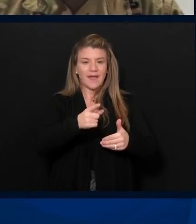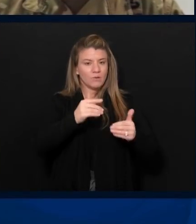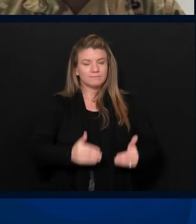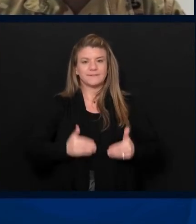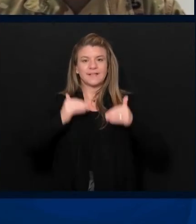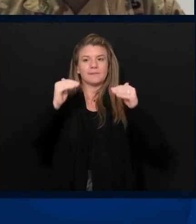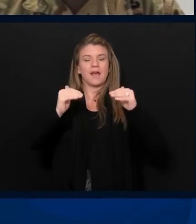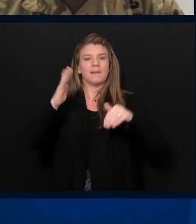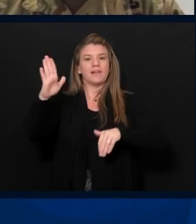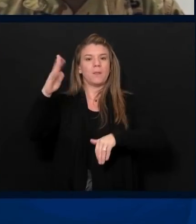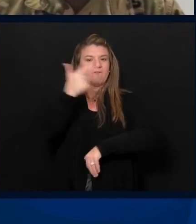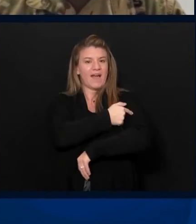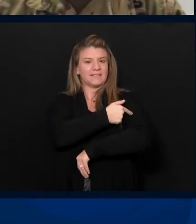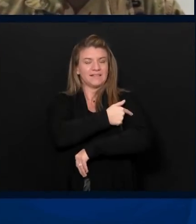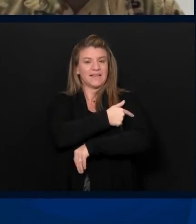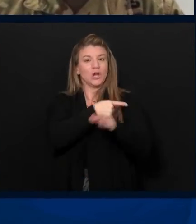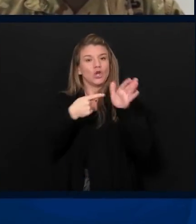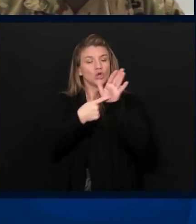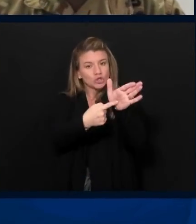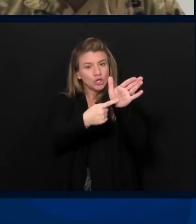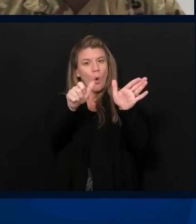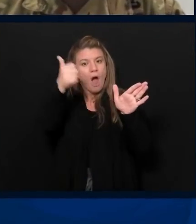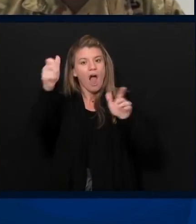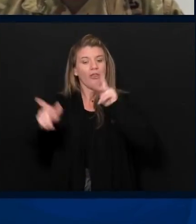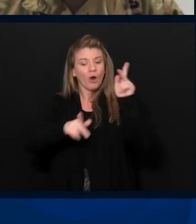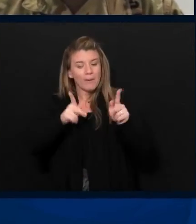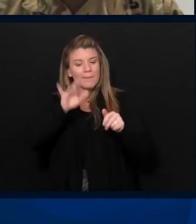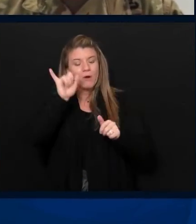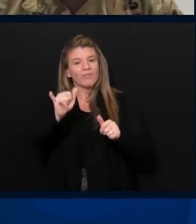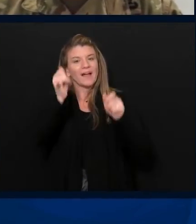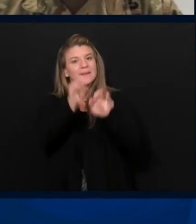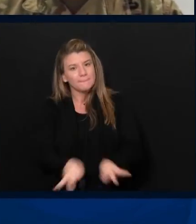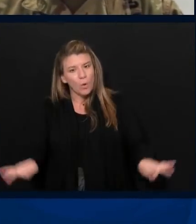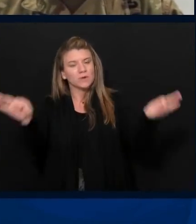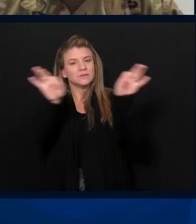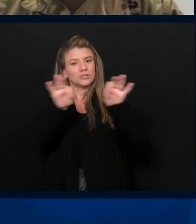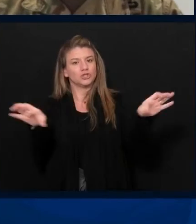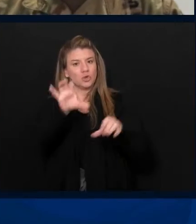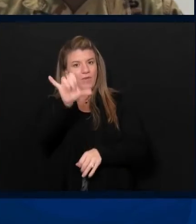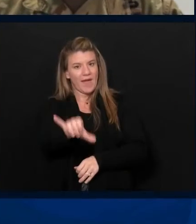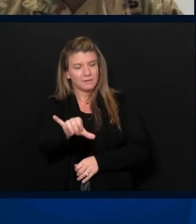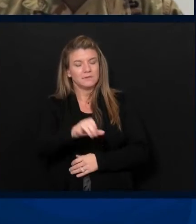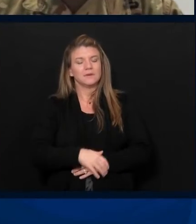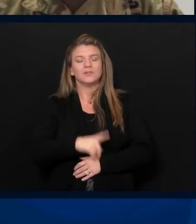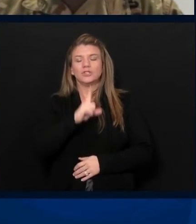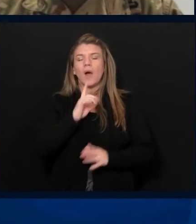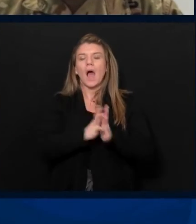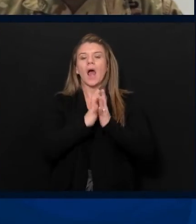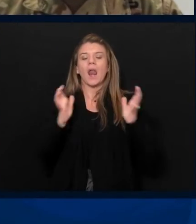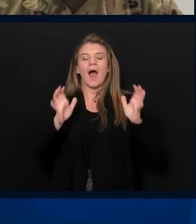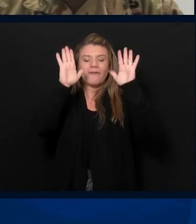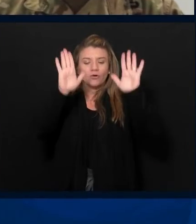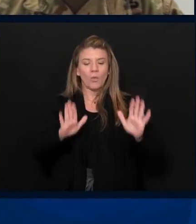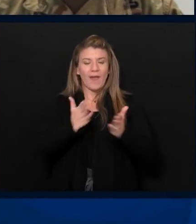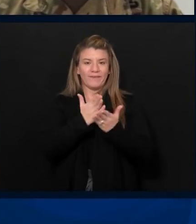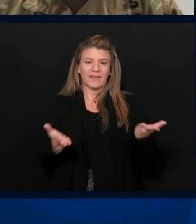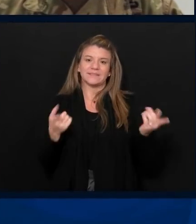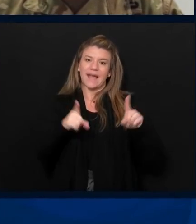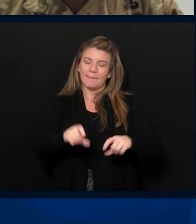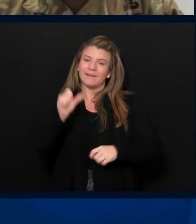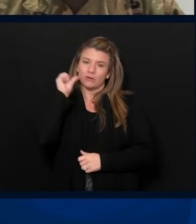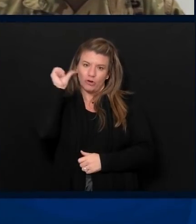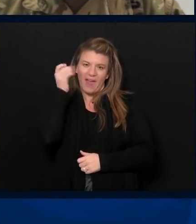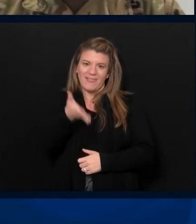their vaccines to show people that it was important to get that done. So a lot of great things went on yesterday